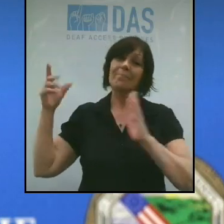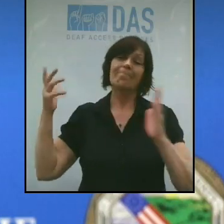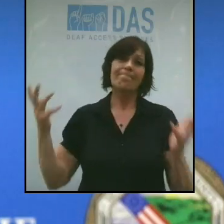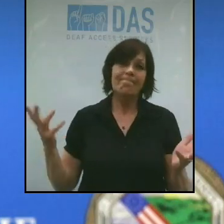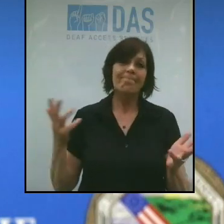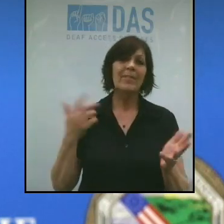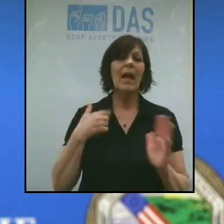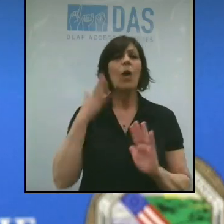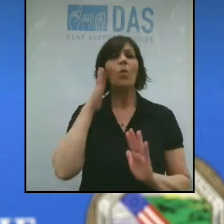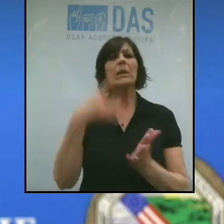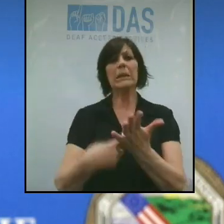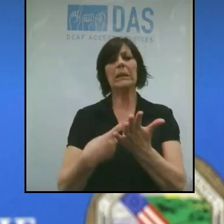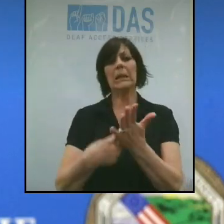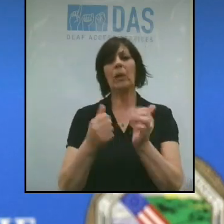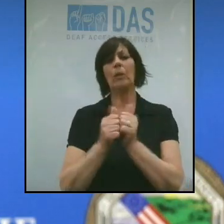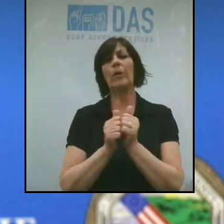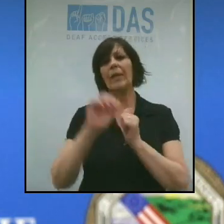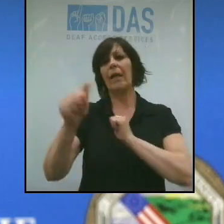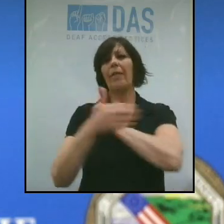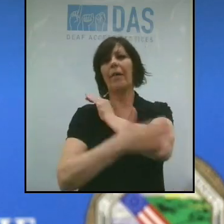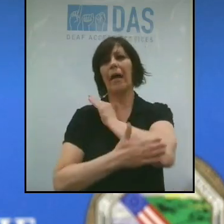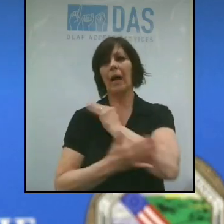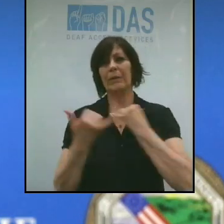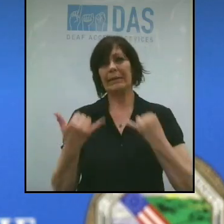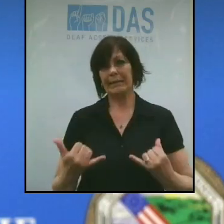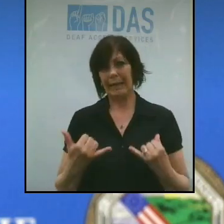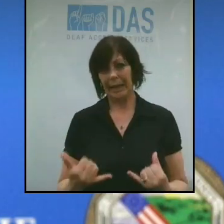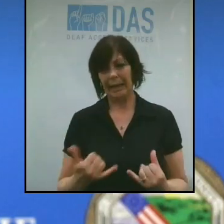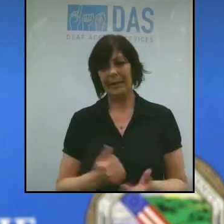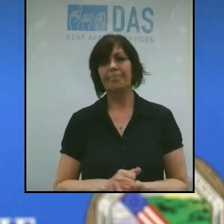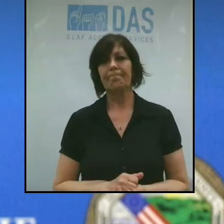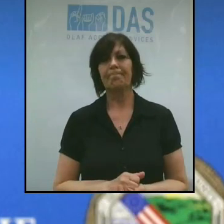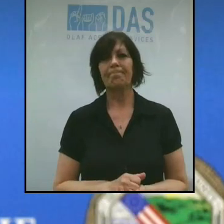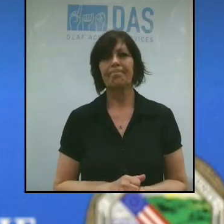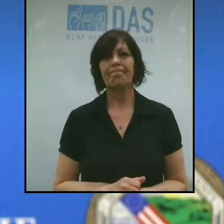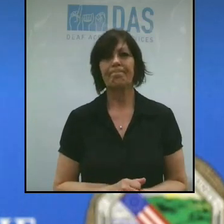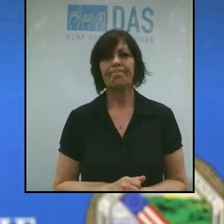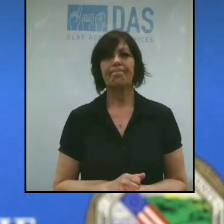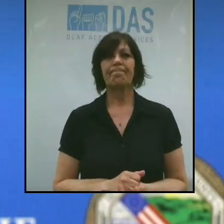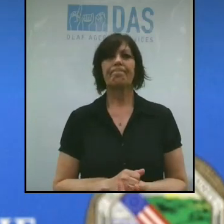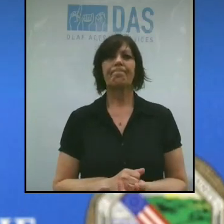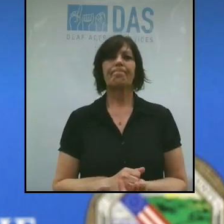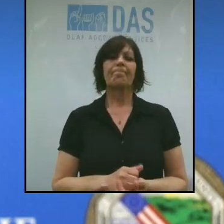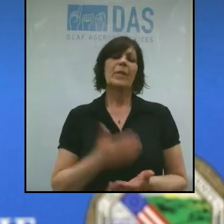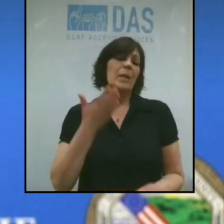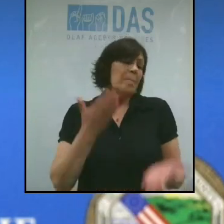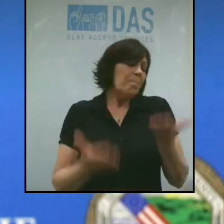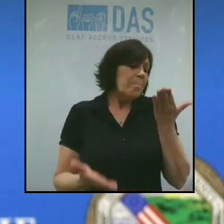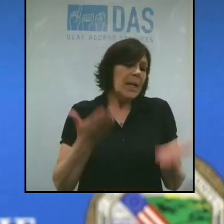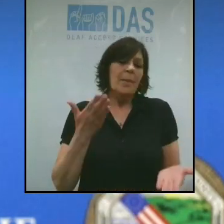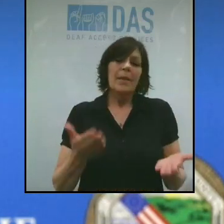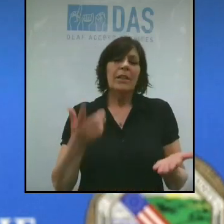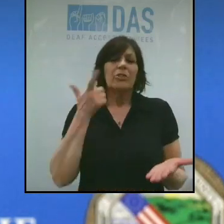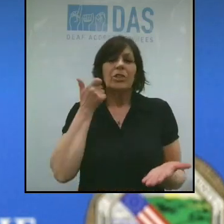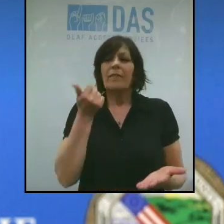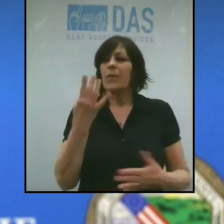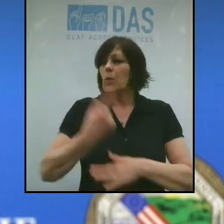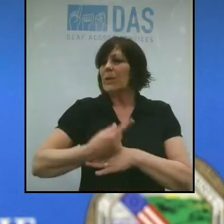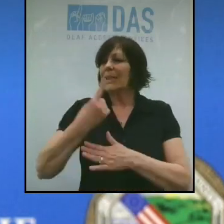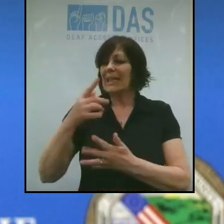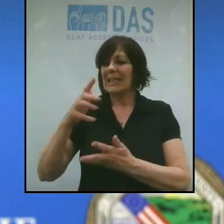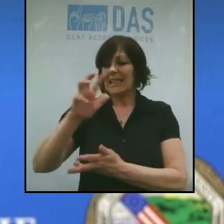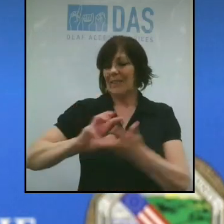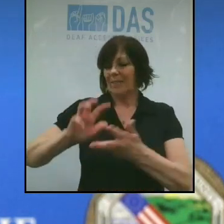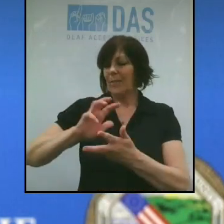county later today, and then we'll be able to show you the county-specific data tomorrow. Maybe there's just a couple of days that are mixed up